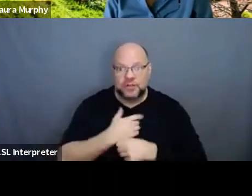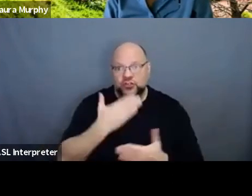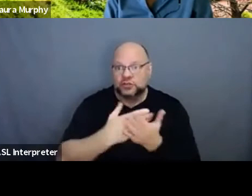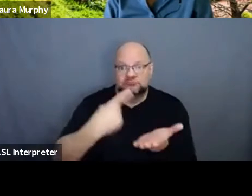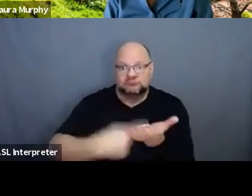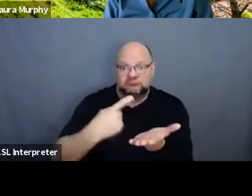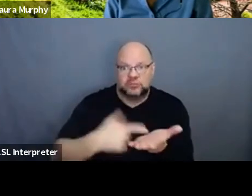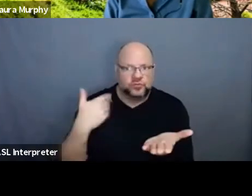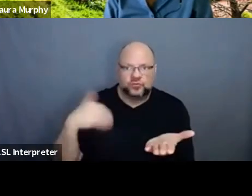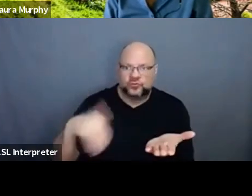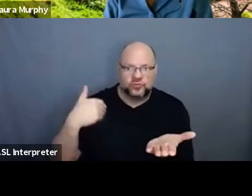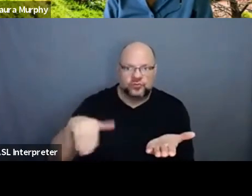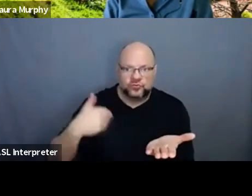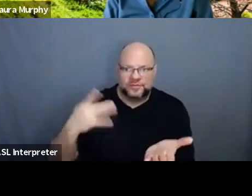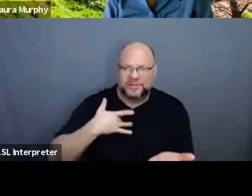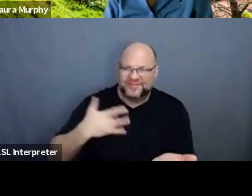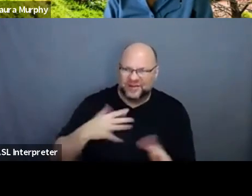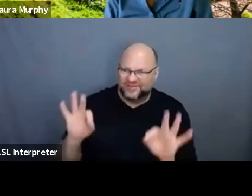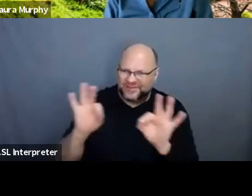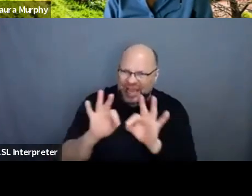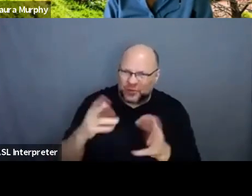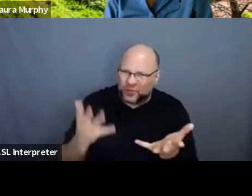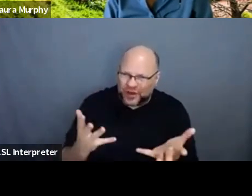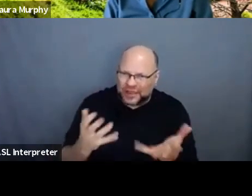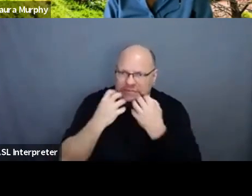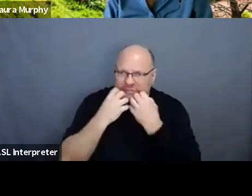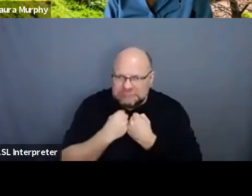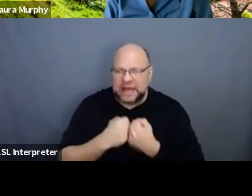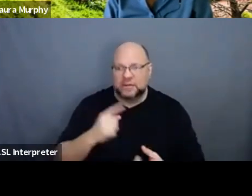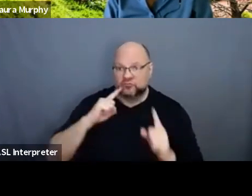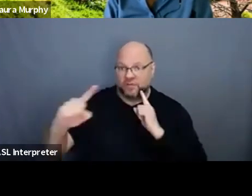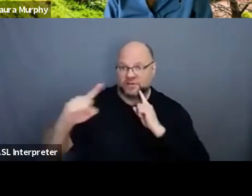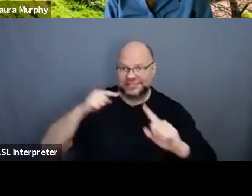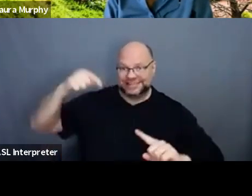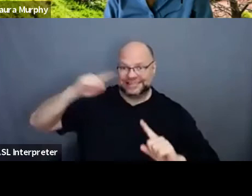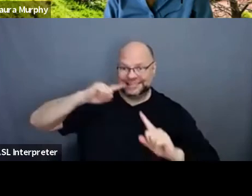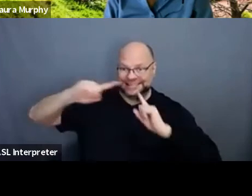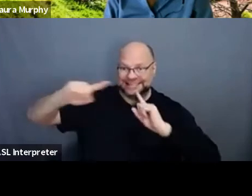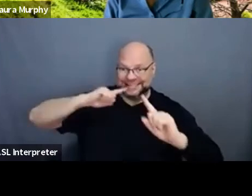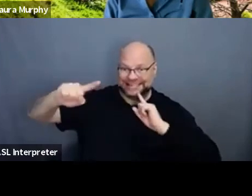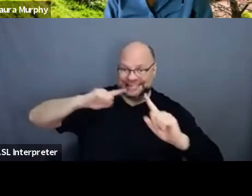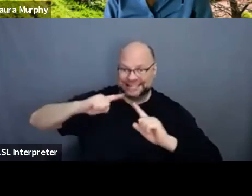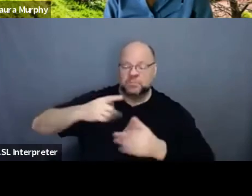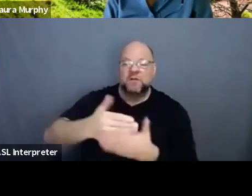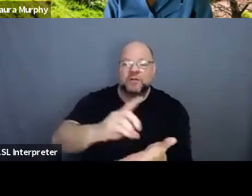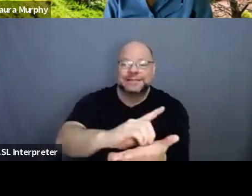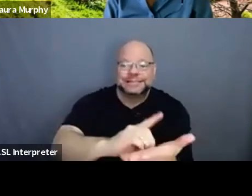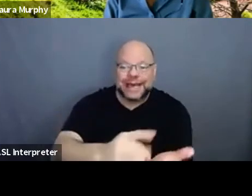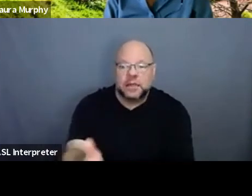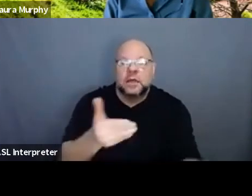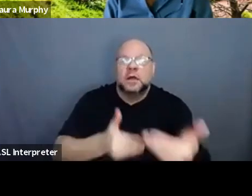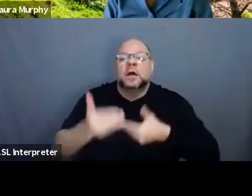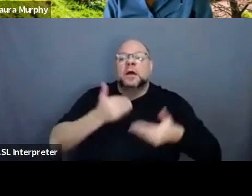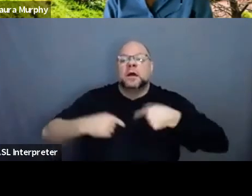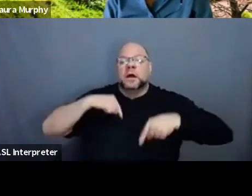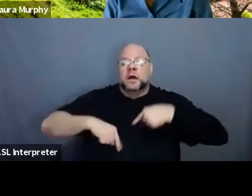discussion on what people feel is valuable, and having those conversations before you start talking to them about design ideas is